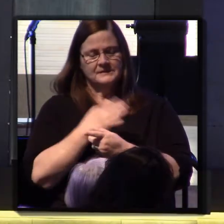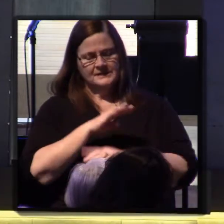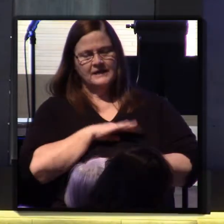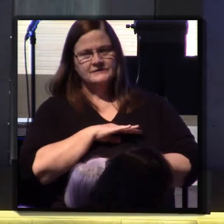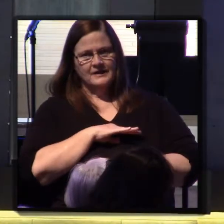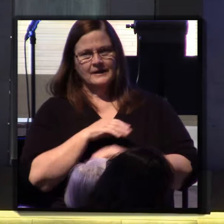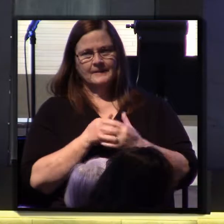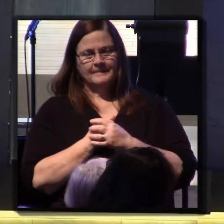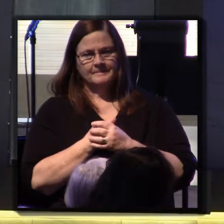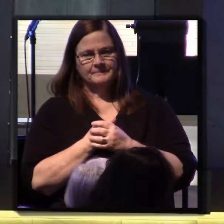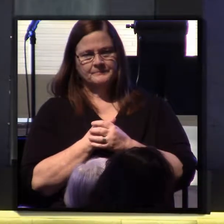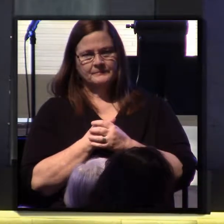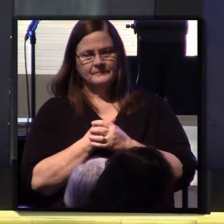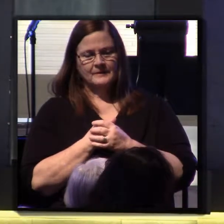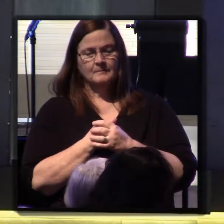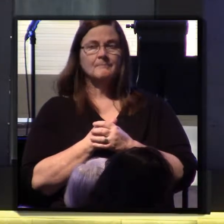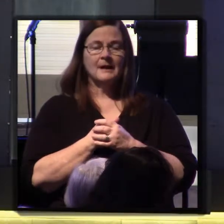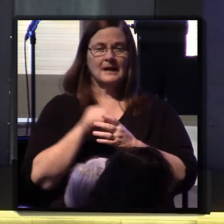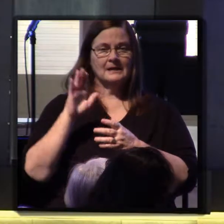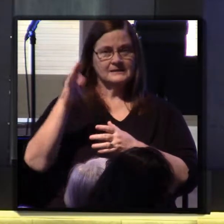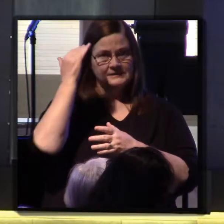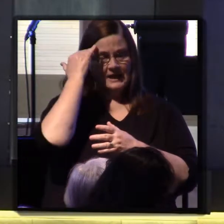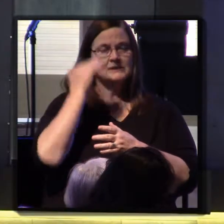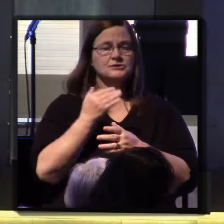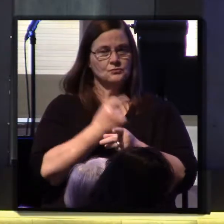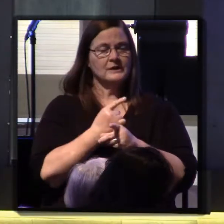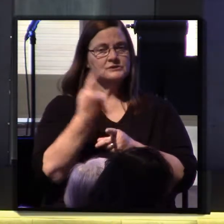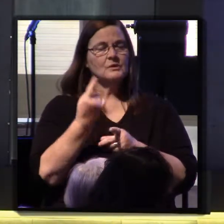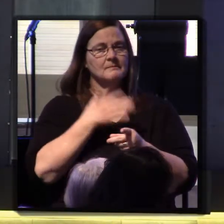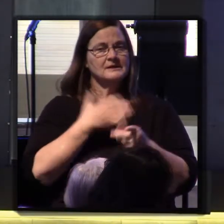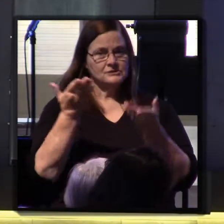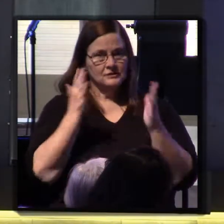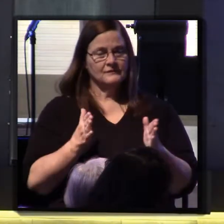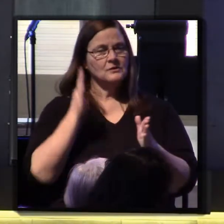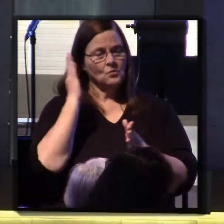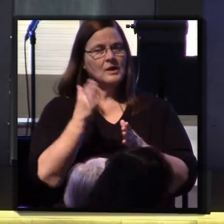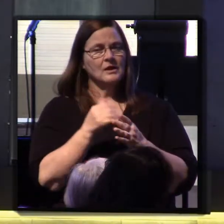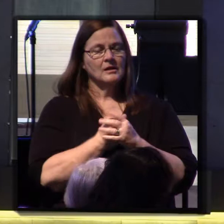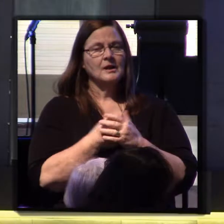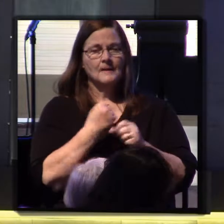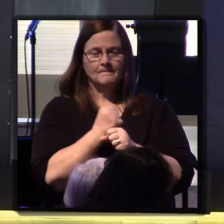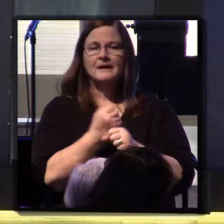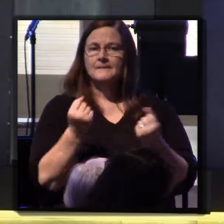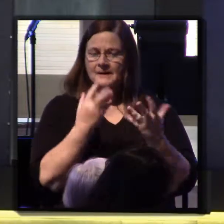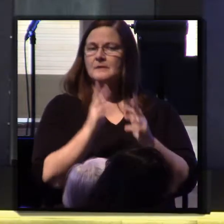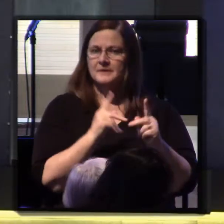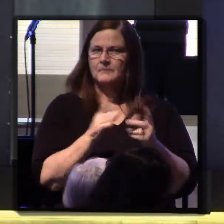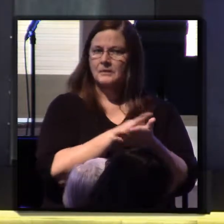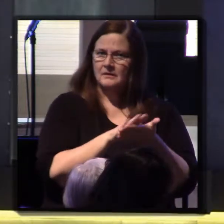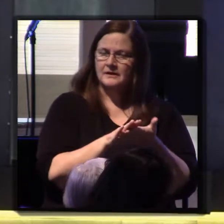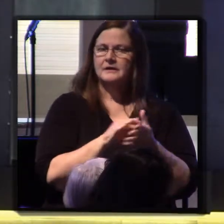it, or he will see light, some translations say, and be satisfied. By his knowledge, the righteous one,